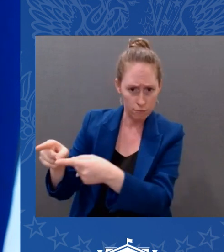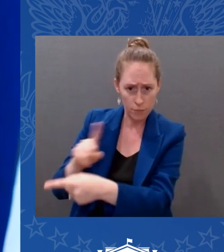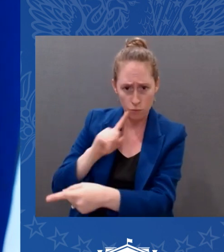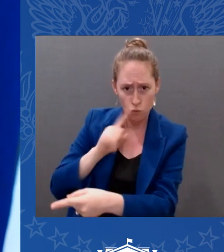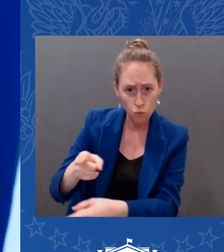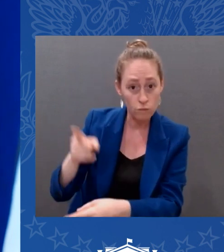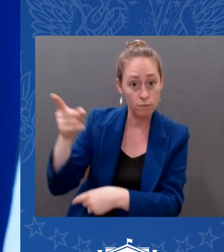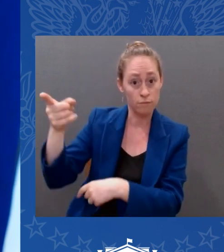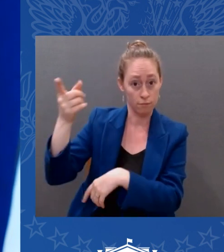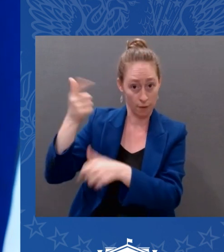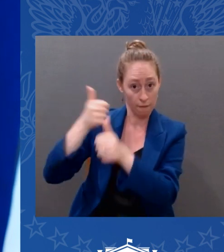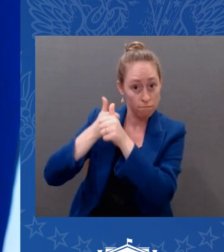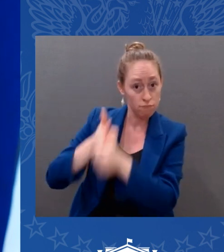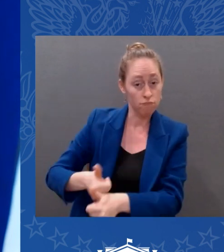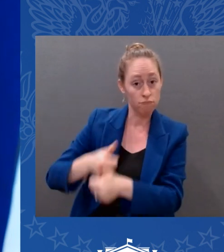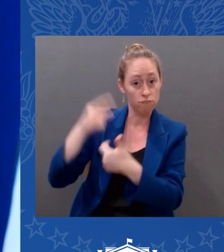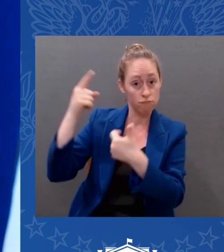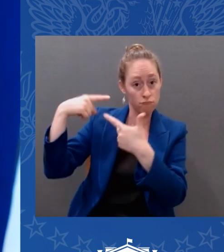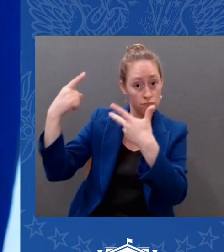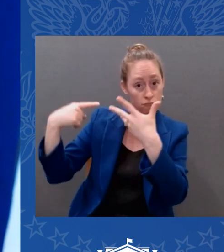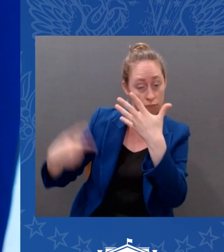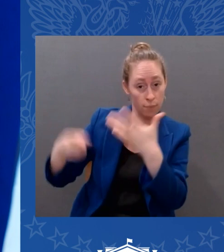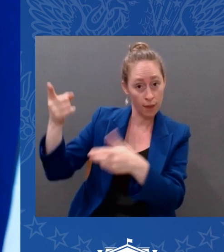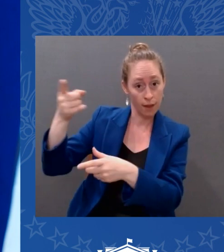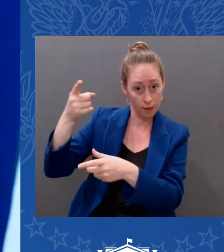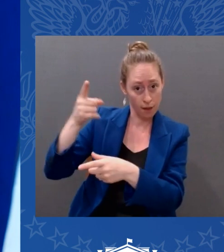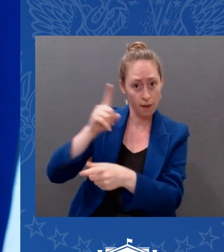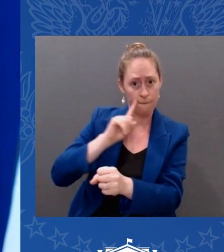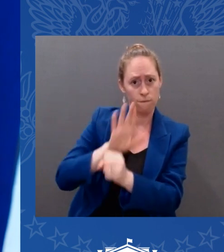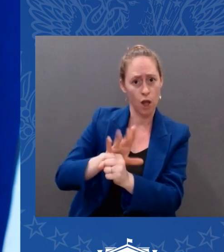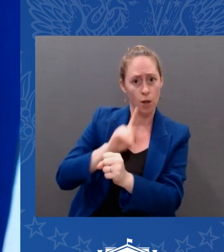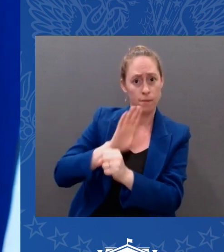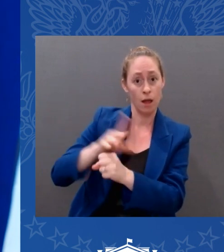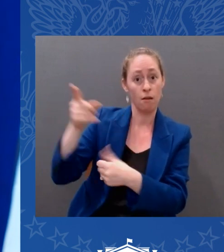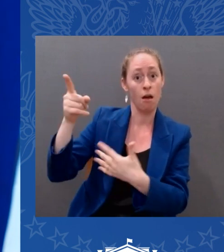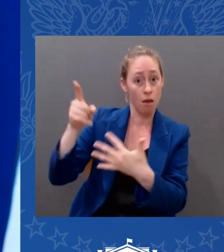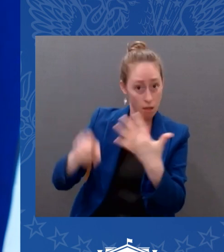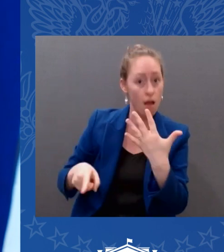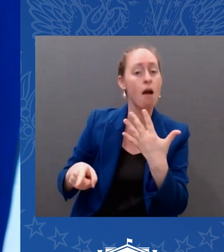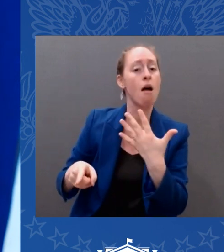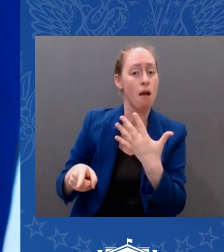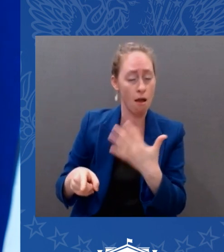the implementation of public policies against corruption.